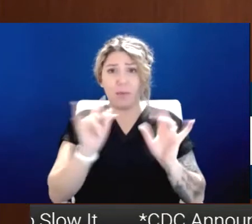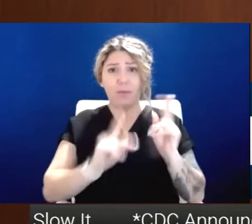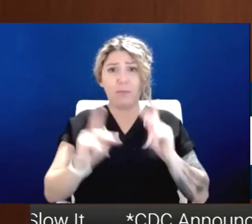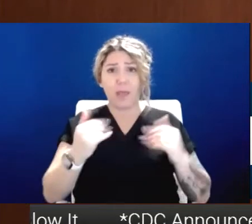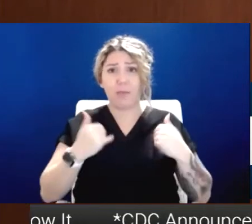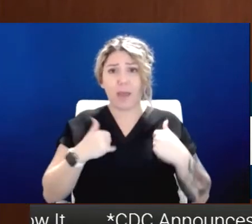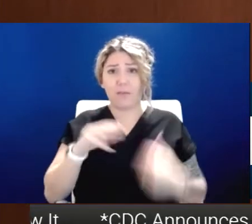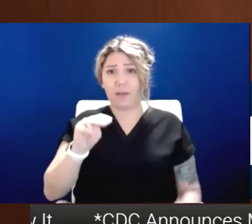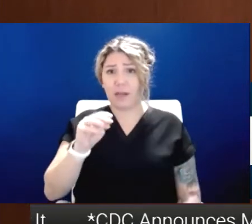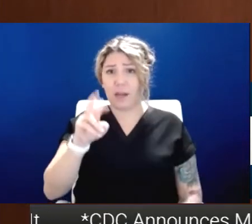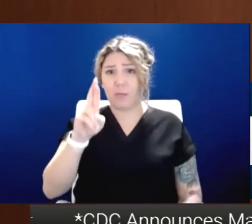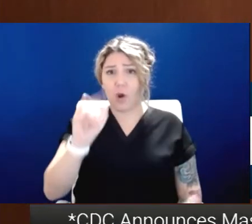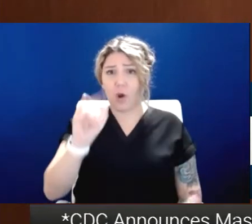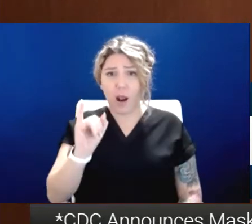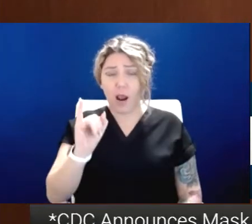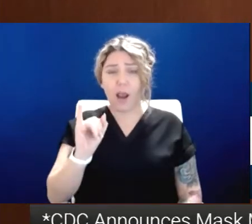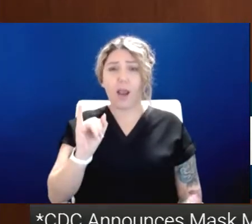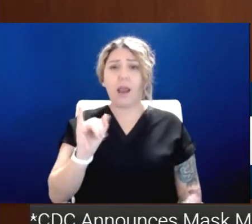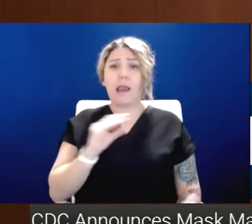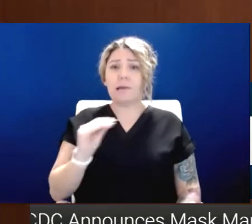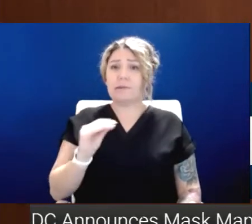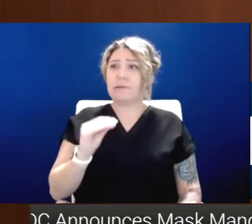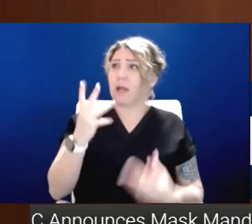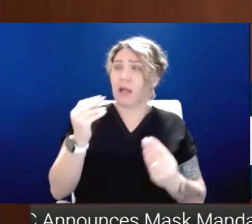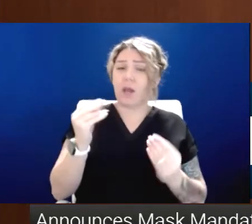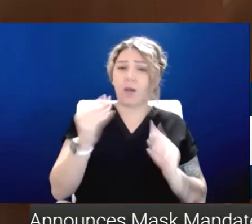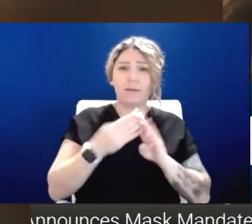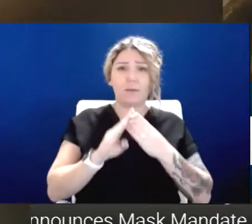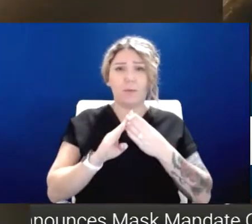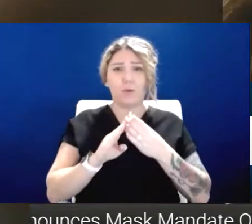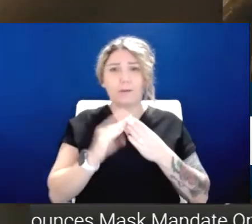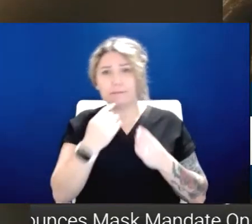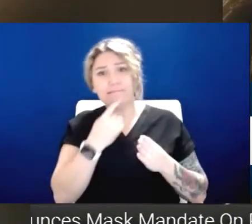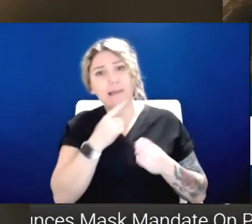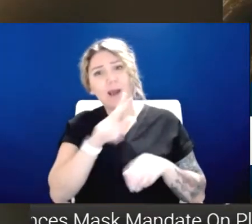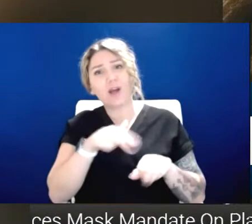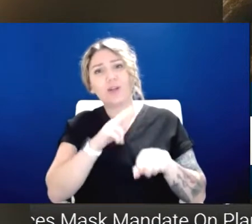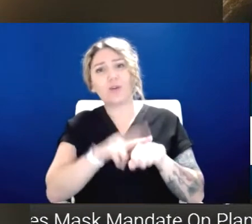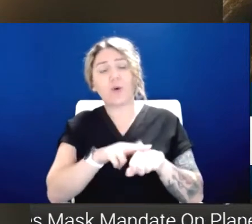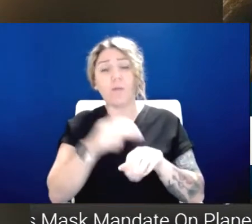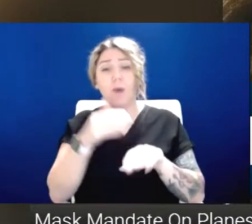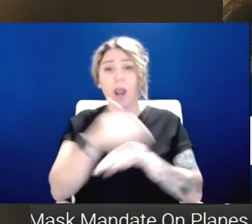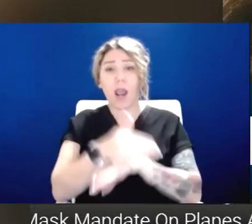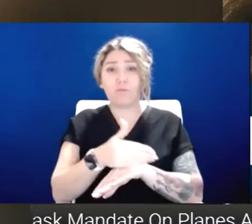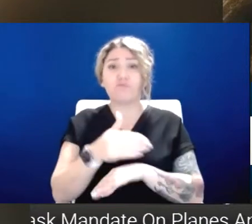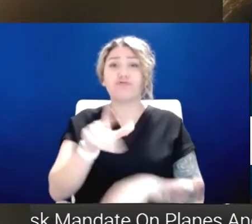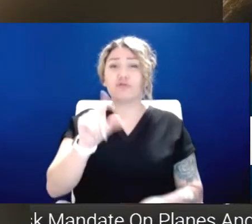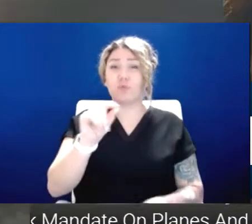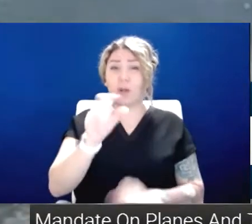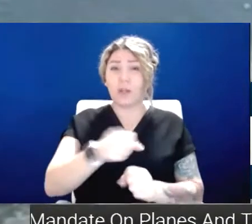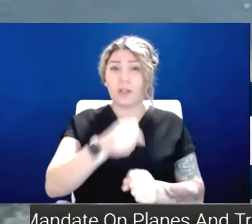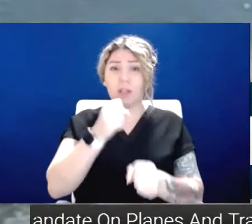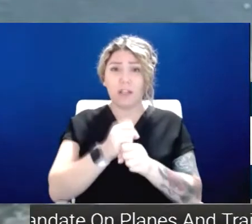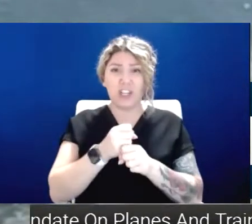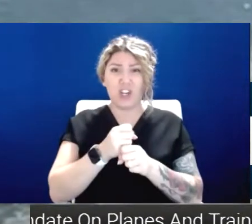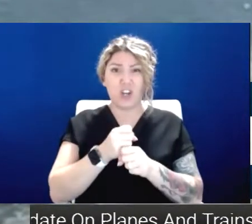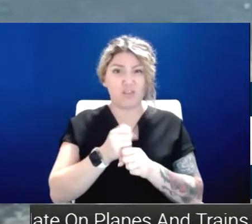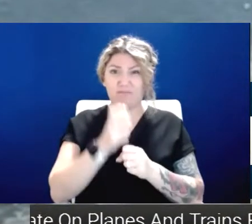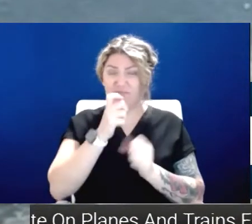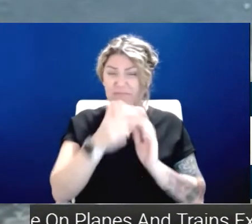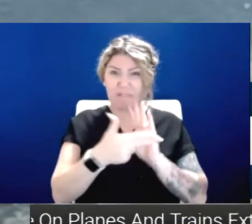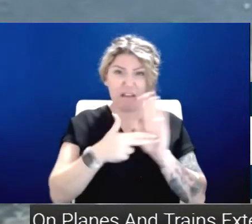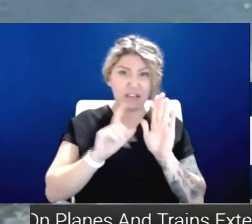MRIs done in the community and are told that their MRIs are normal. After 20 years of being misdiagnosed and